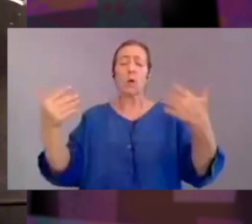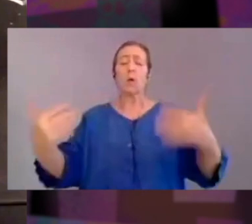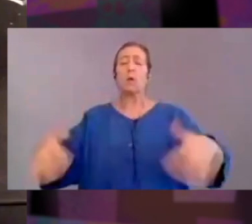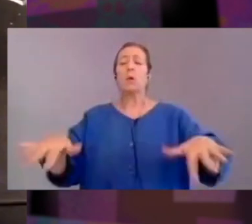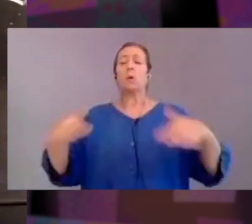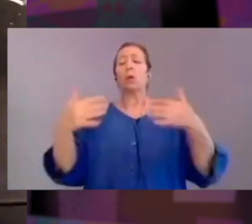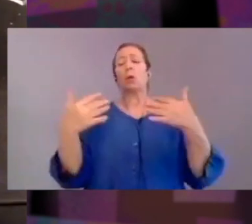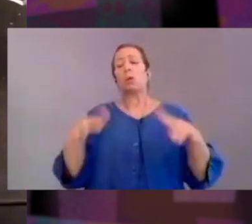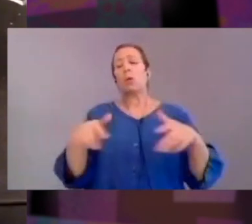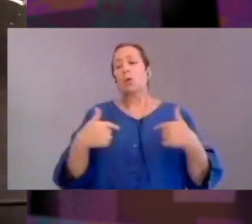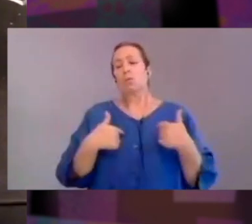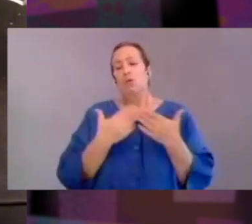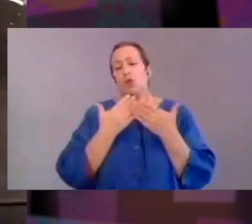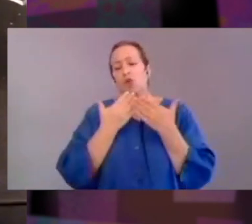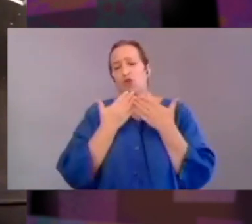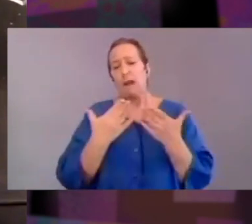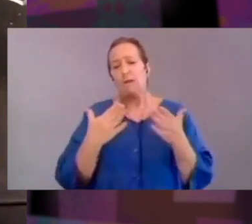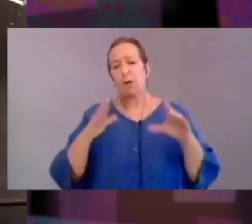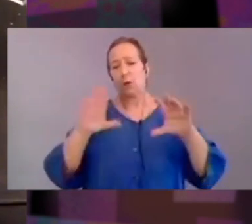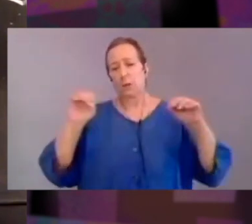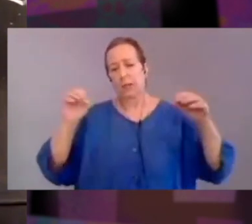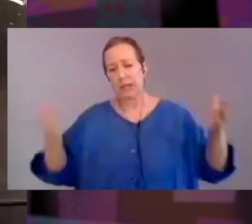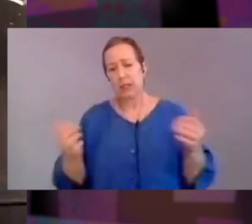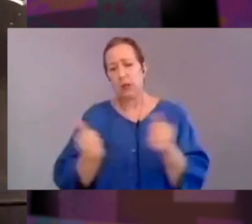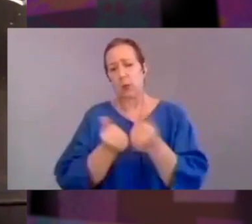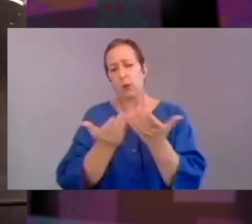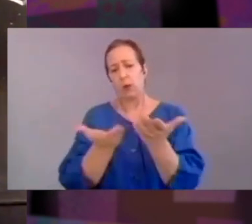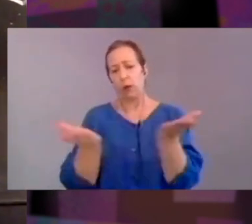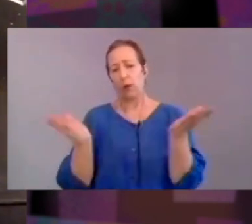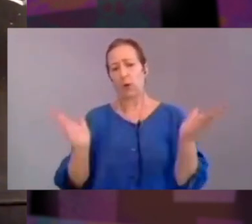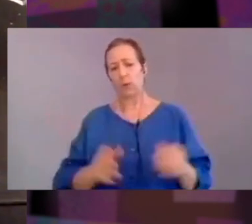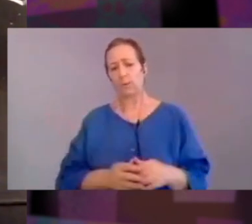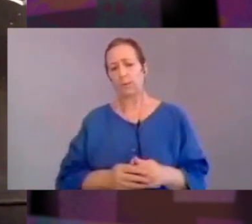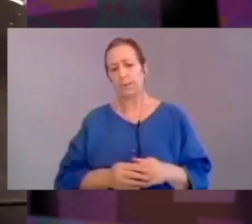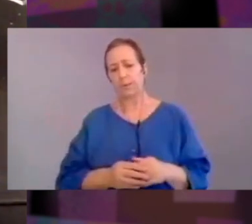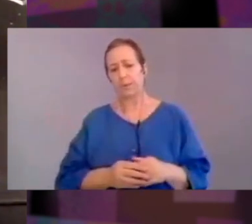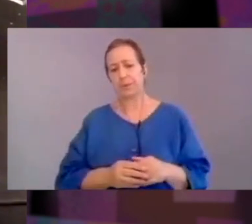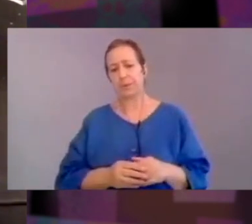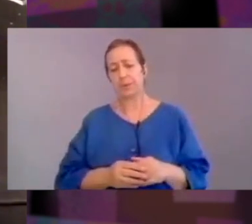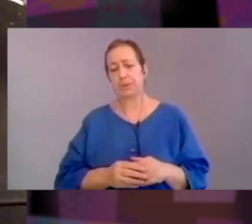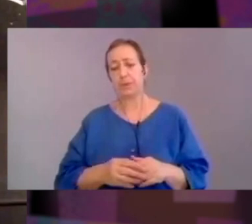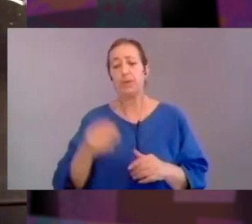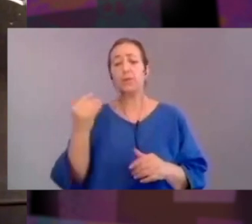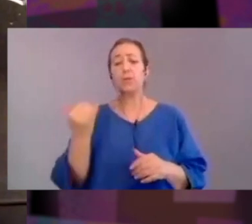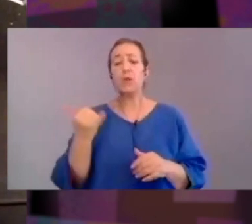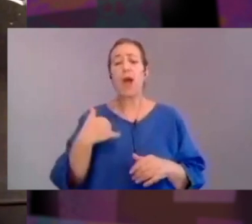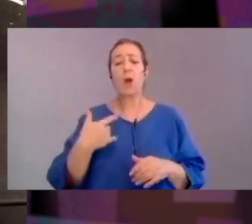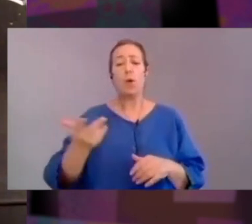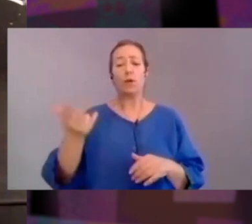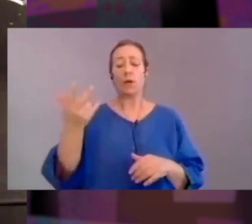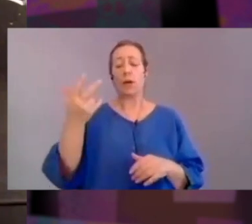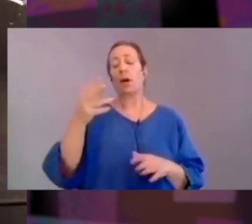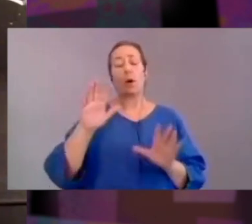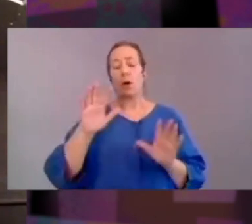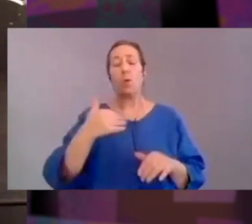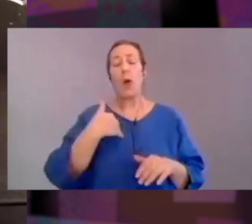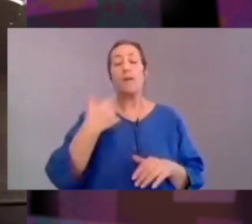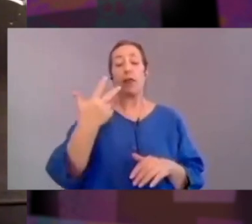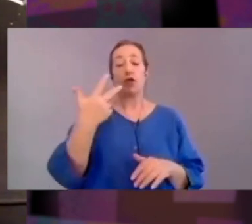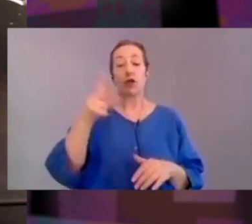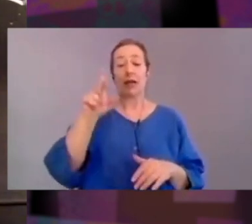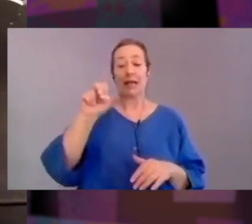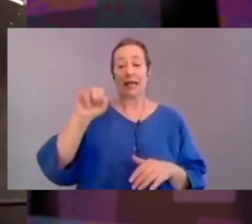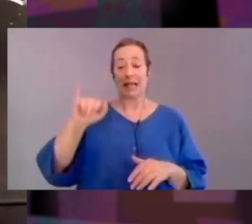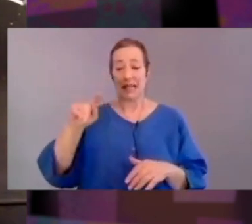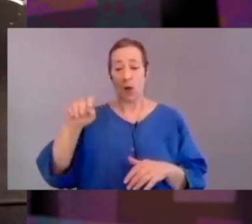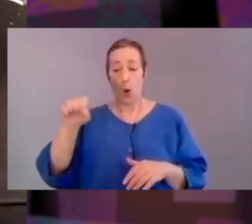y'all. We have three incredible keynotes lined up, as well as creative workshops, brilliant breakouts,